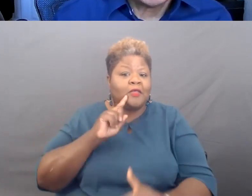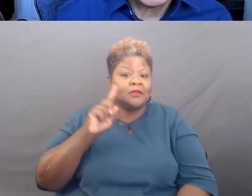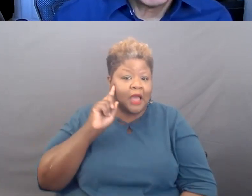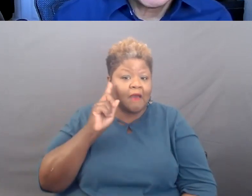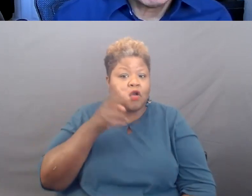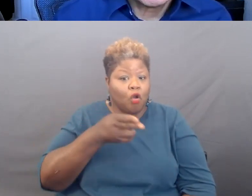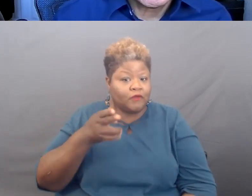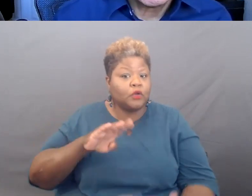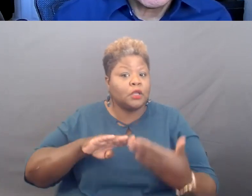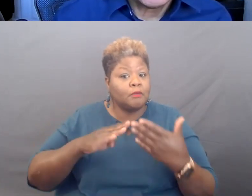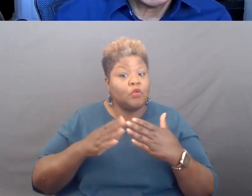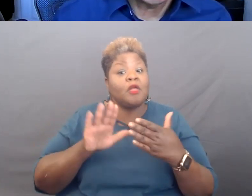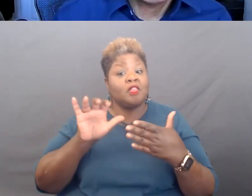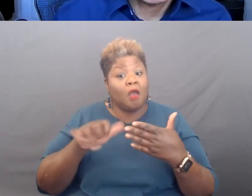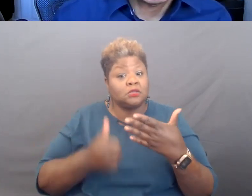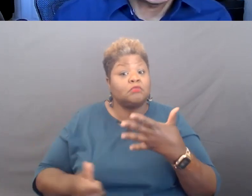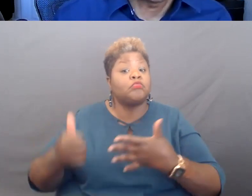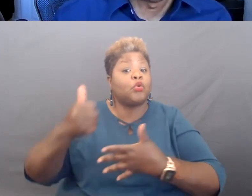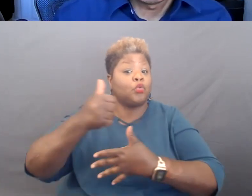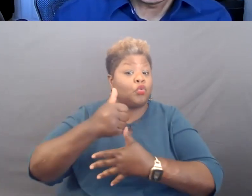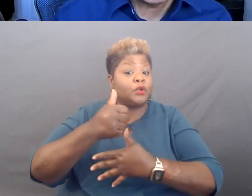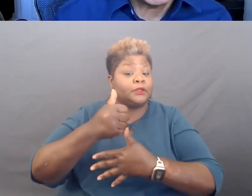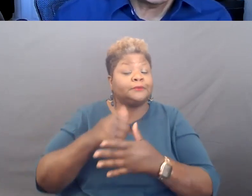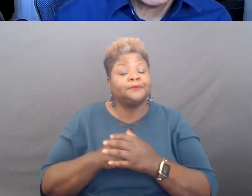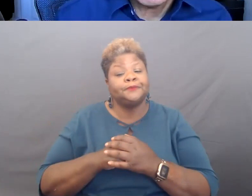is definitely a priority.